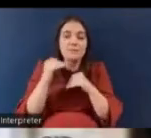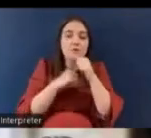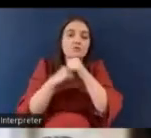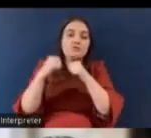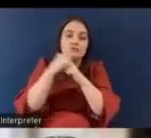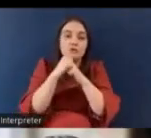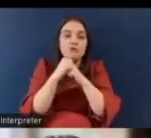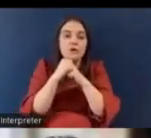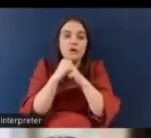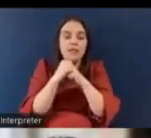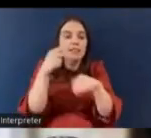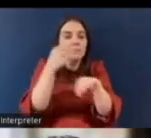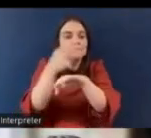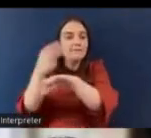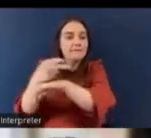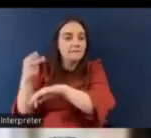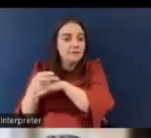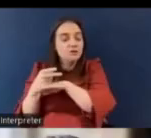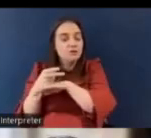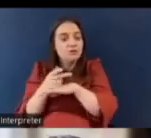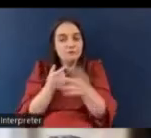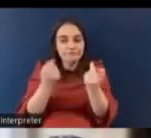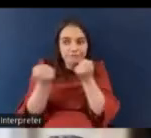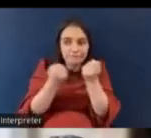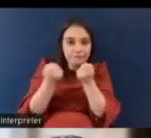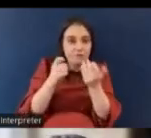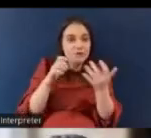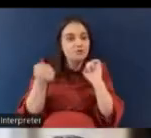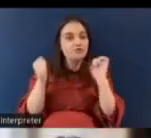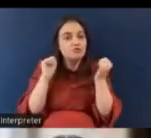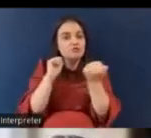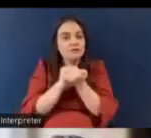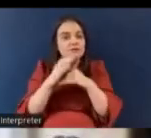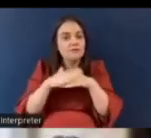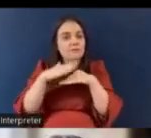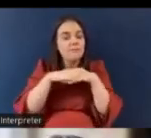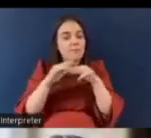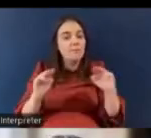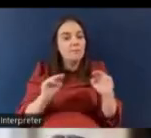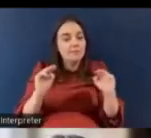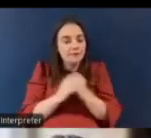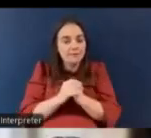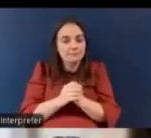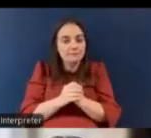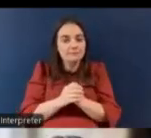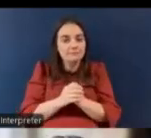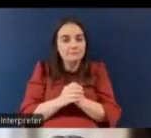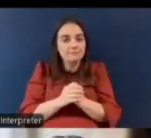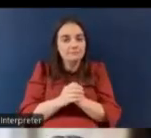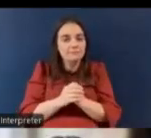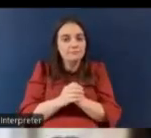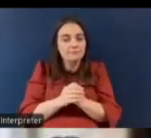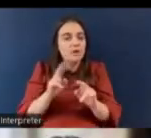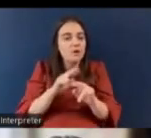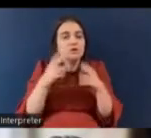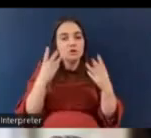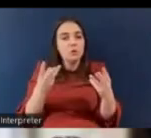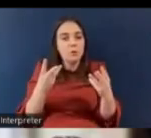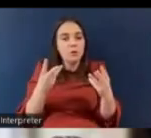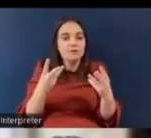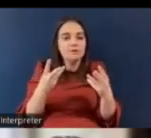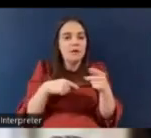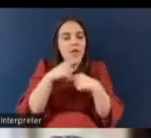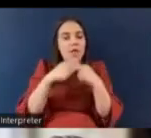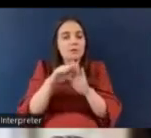interventions to facilitate the transition for more people. Yeah, and to not always put the onus on the lowest